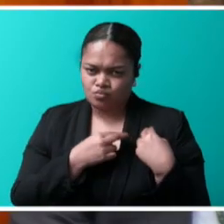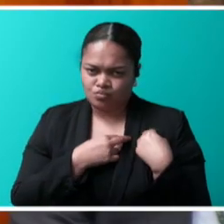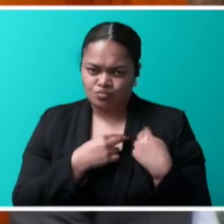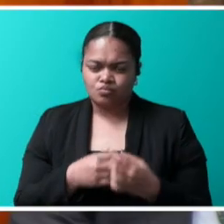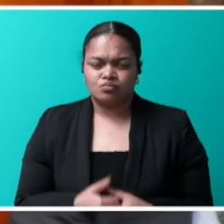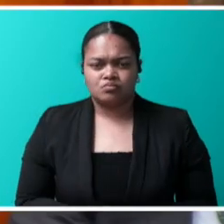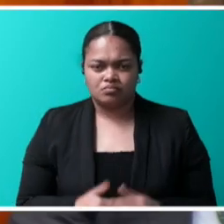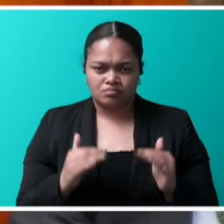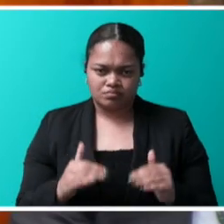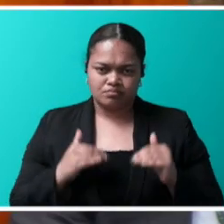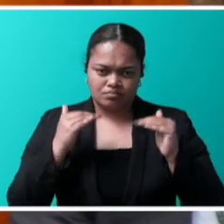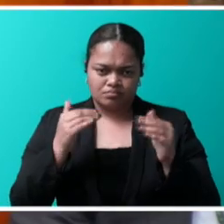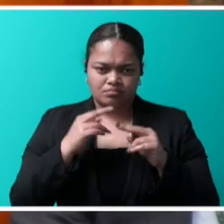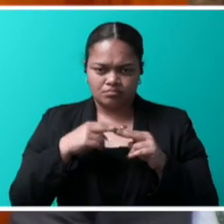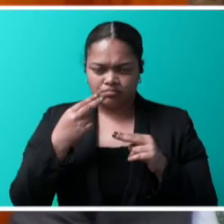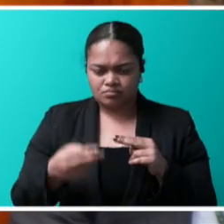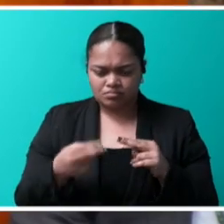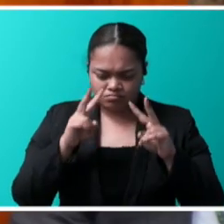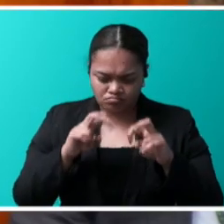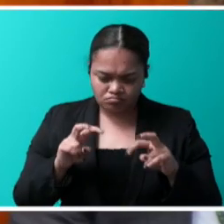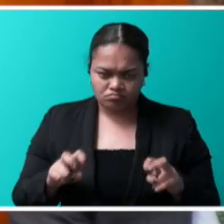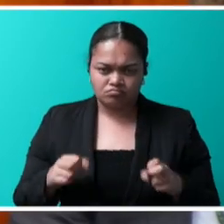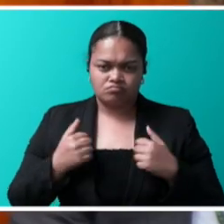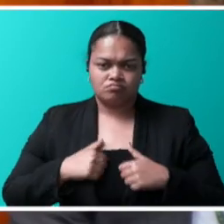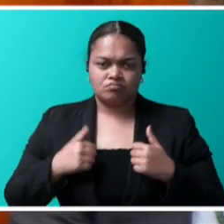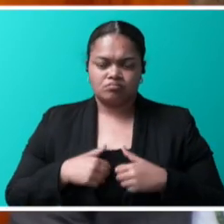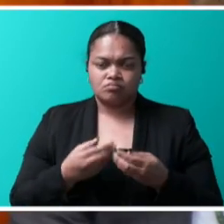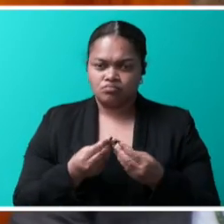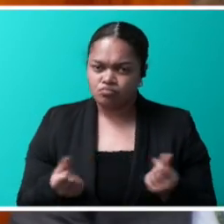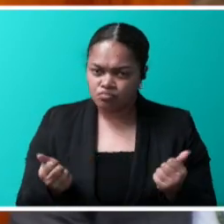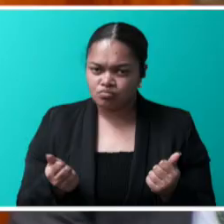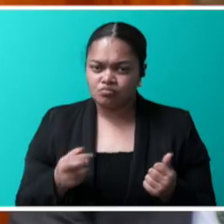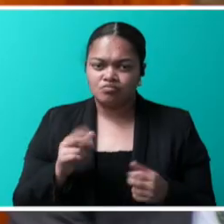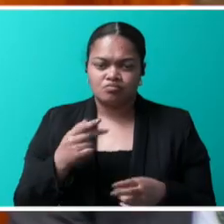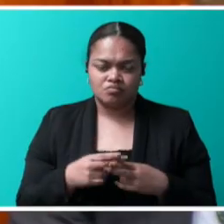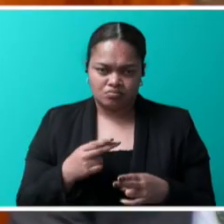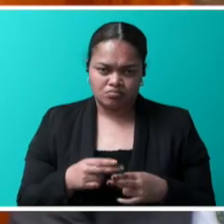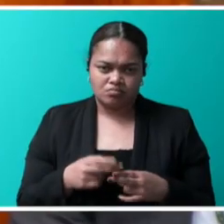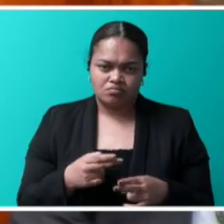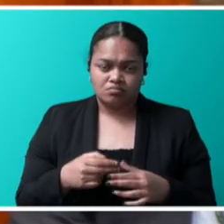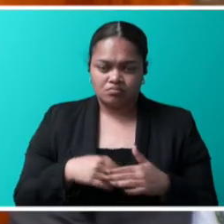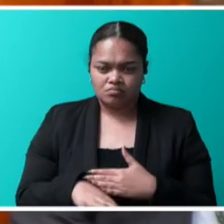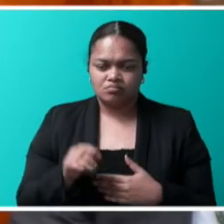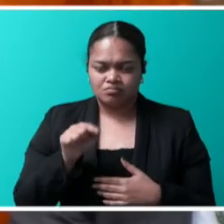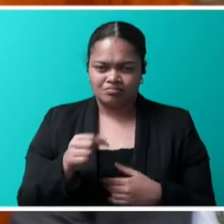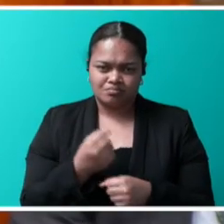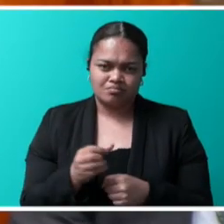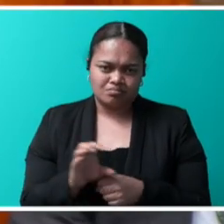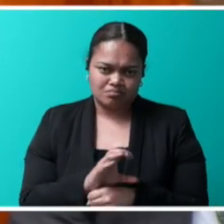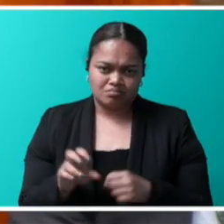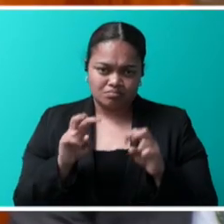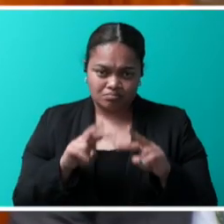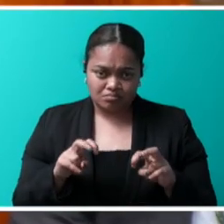advancing plant health research, and developing practical solutions for farmers and the industry. Research into